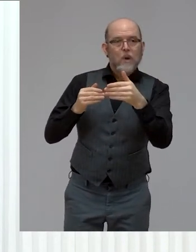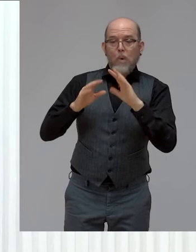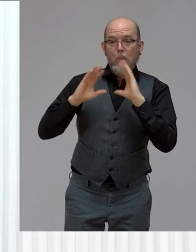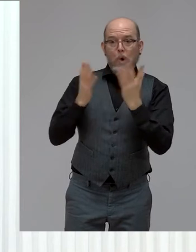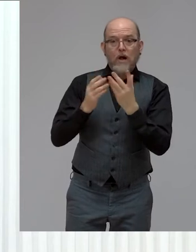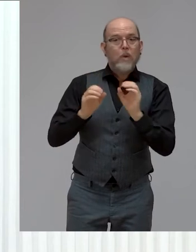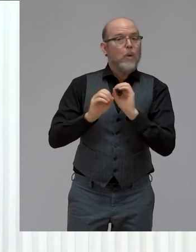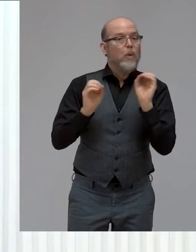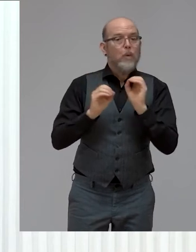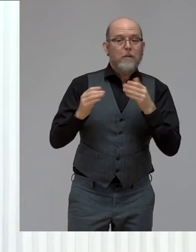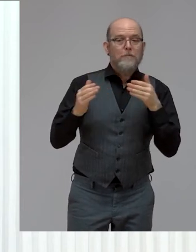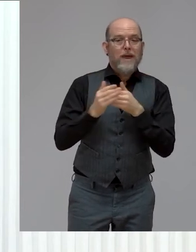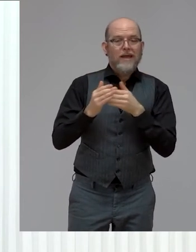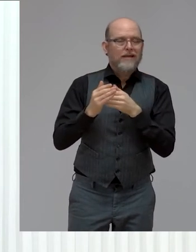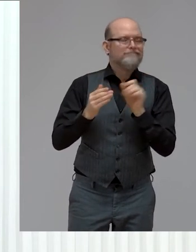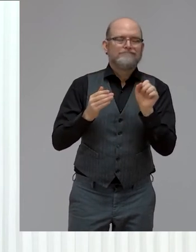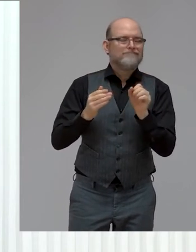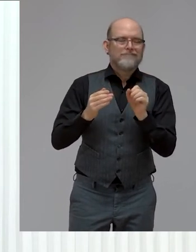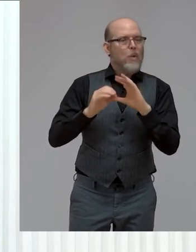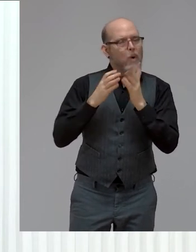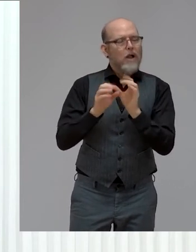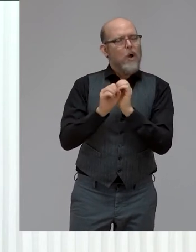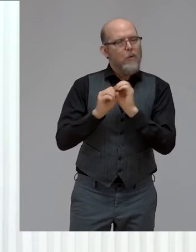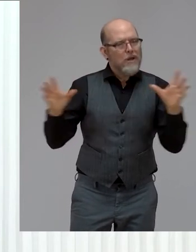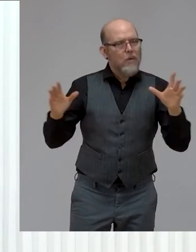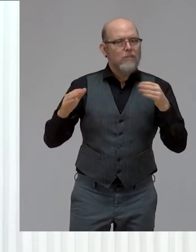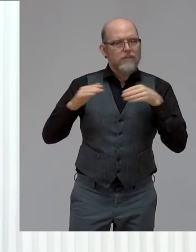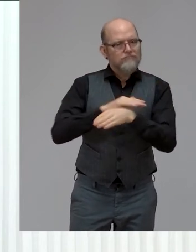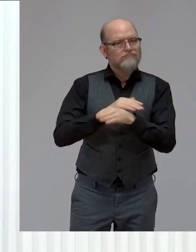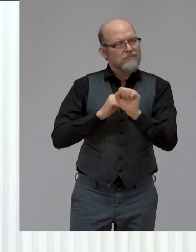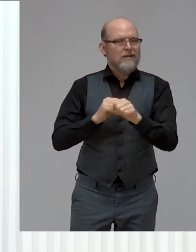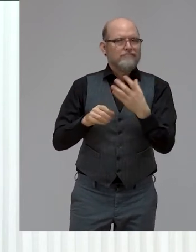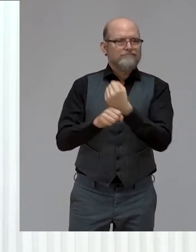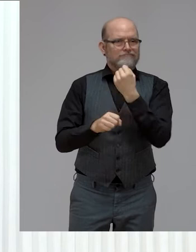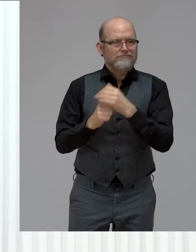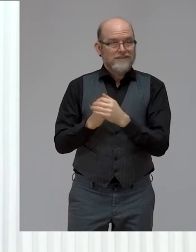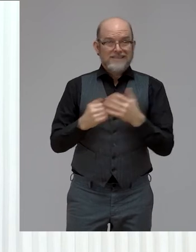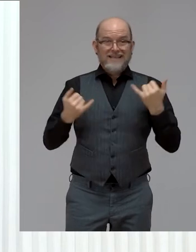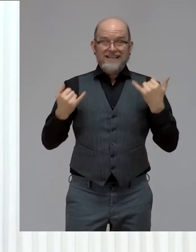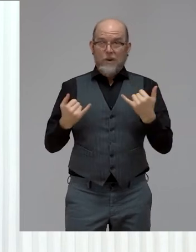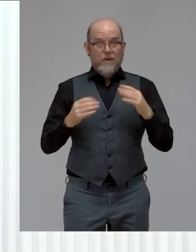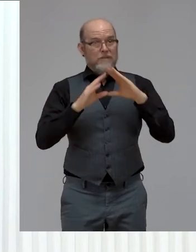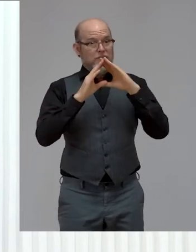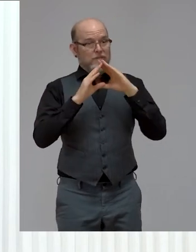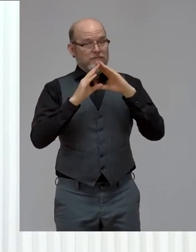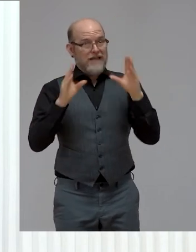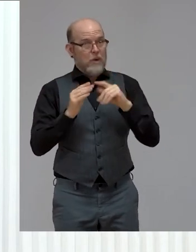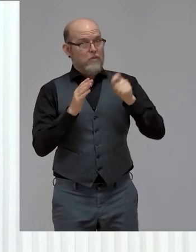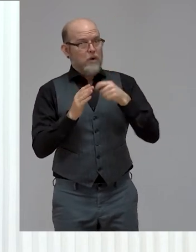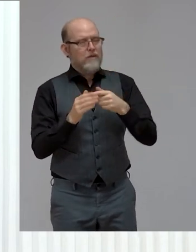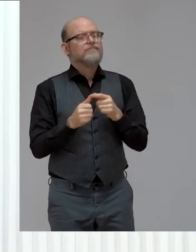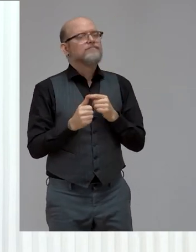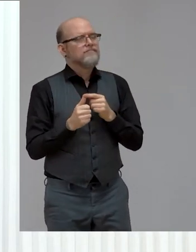what about this year? At the Zero Project, we have always recognized that crises